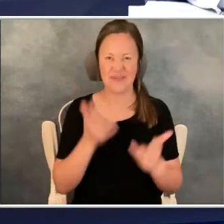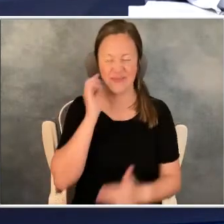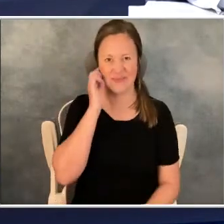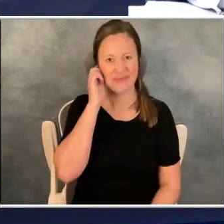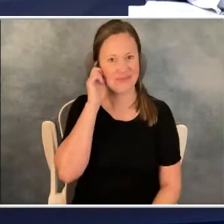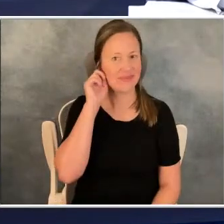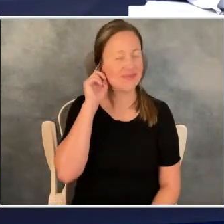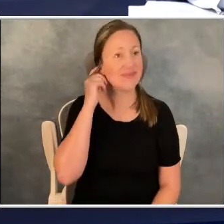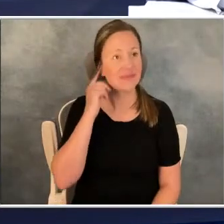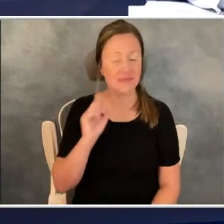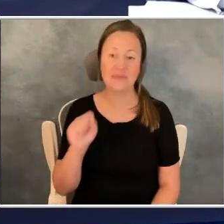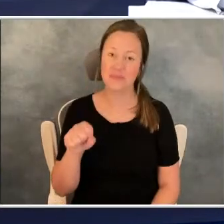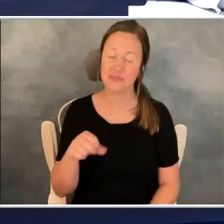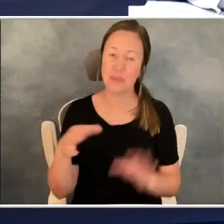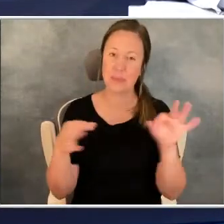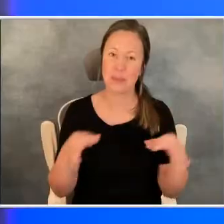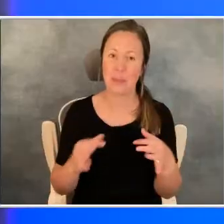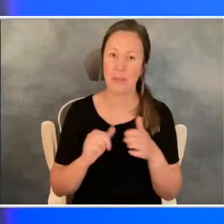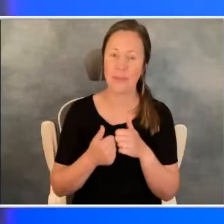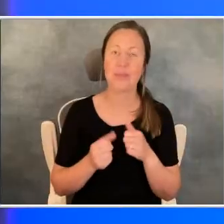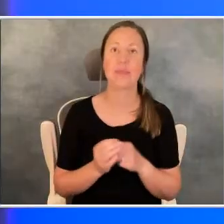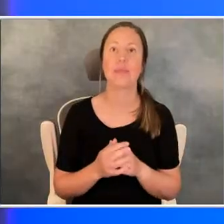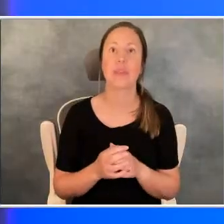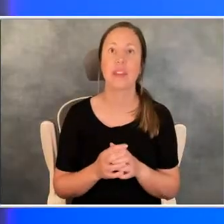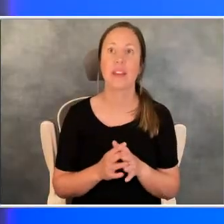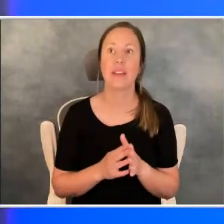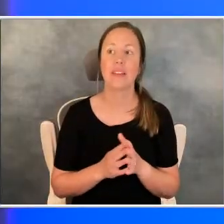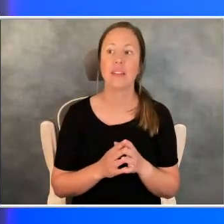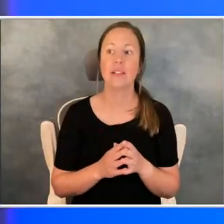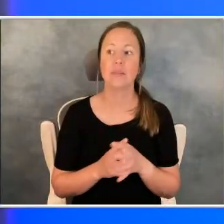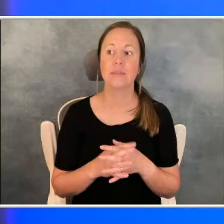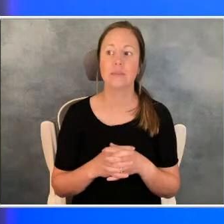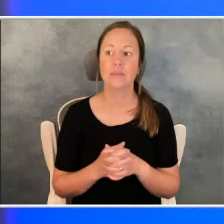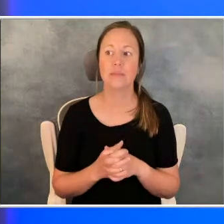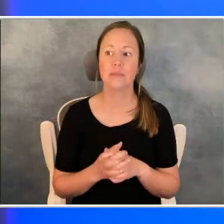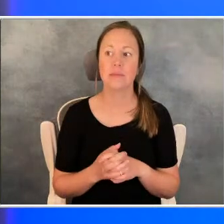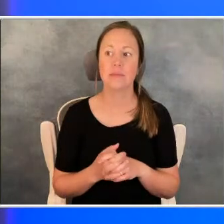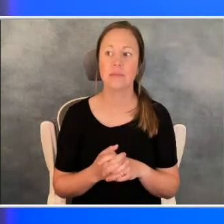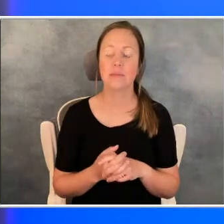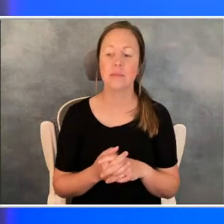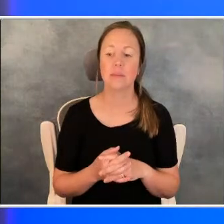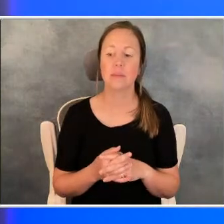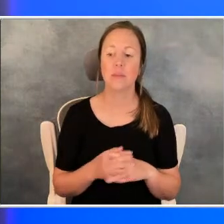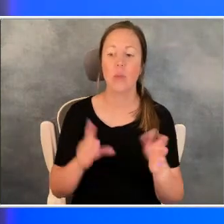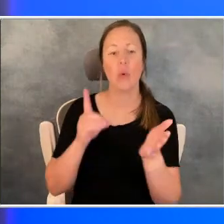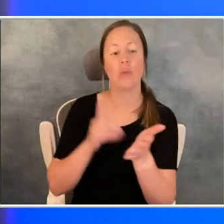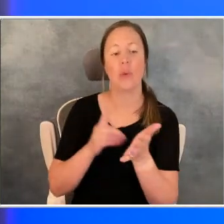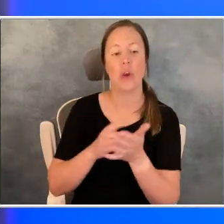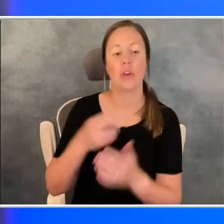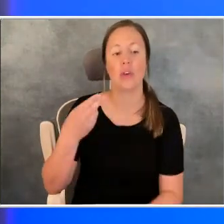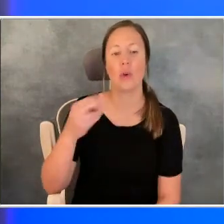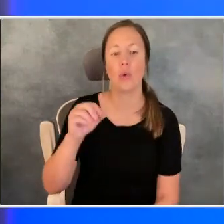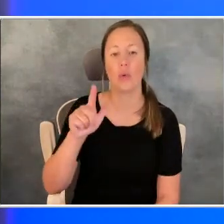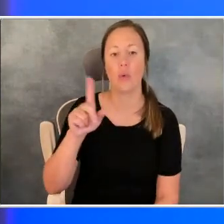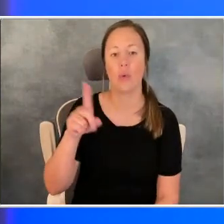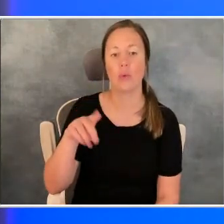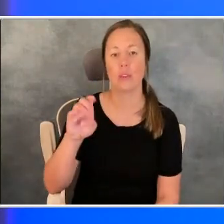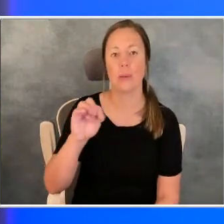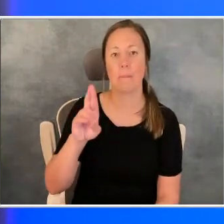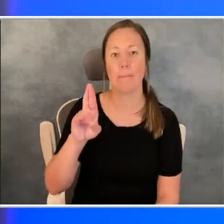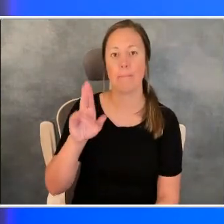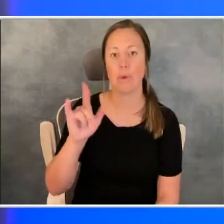Well, this plant that Dr. Holzberlein was talking about with Entos, they supply about